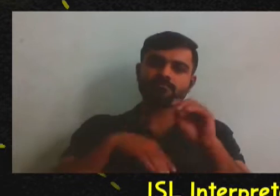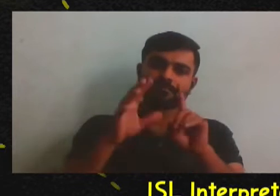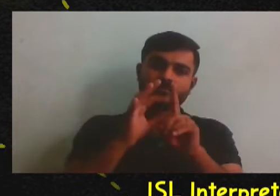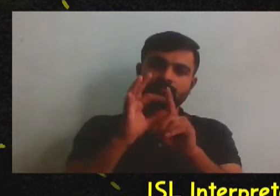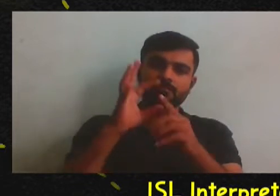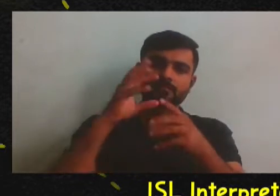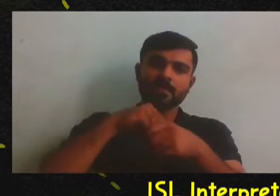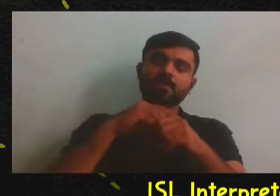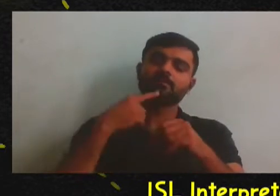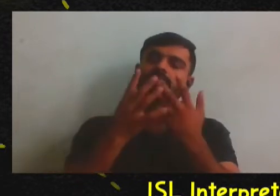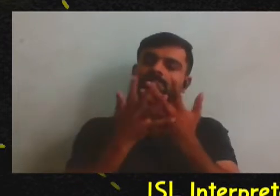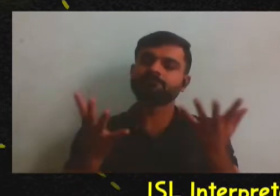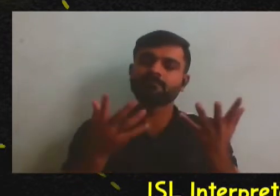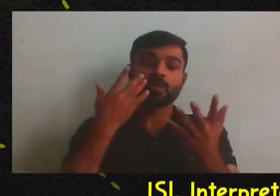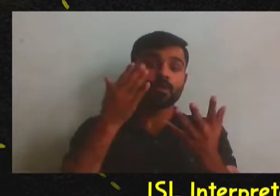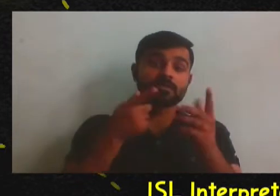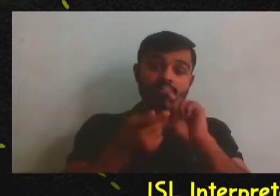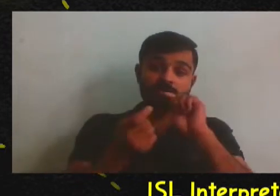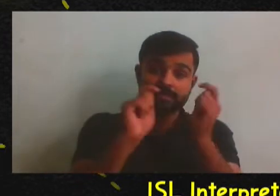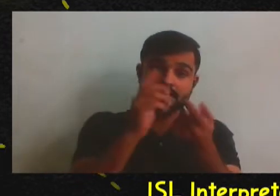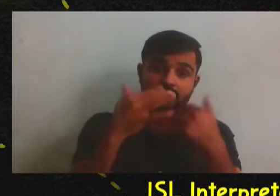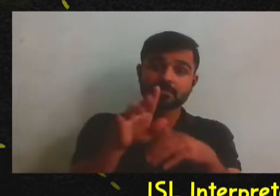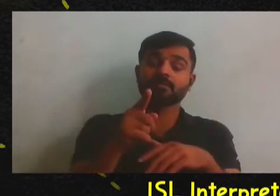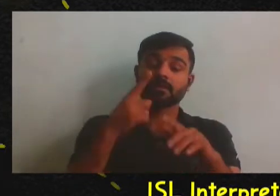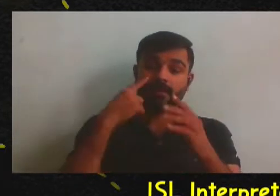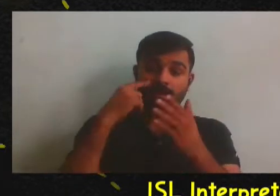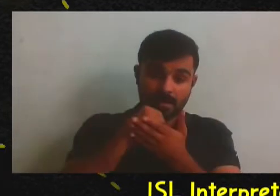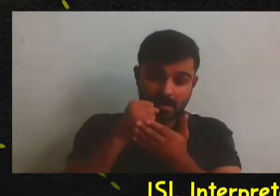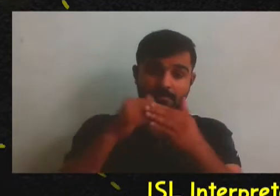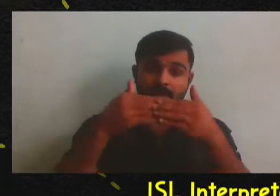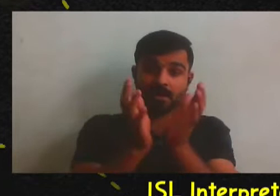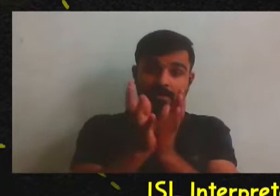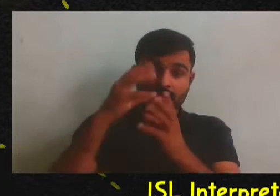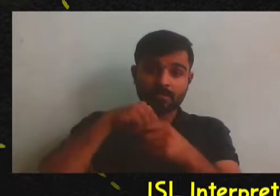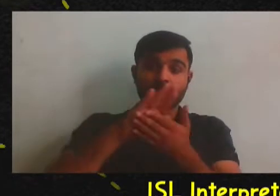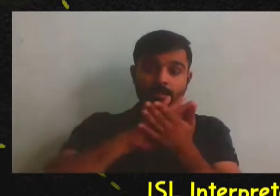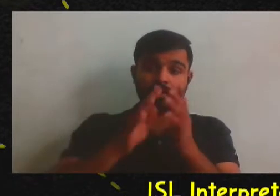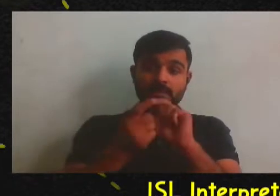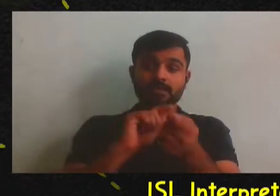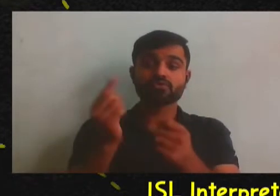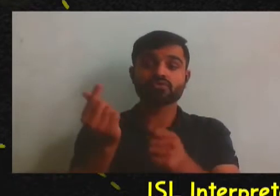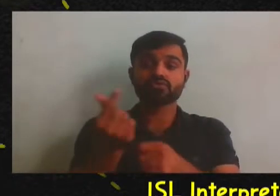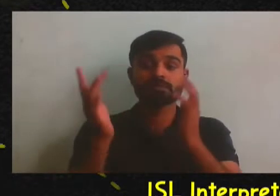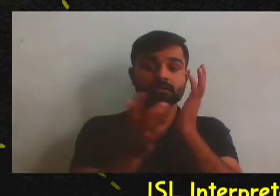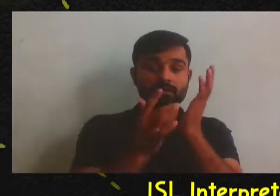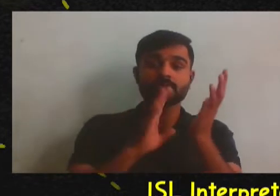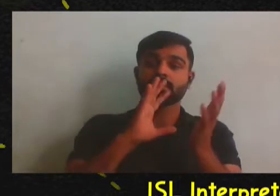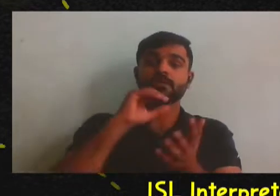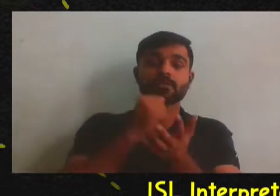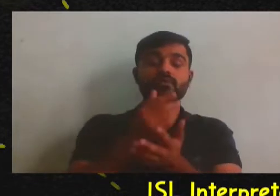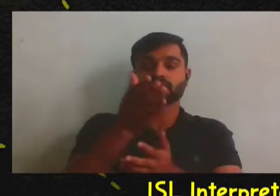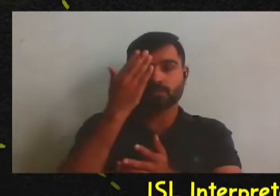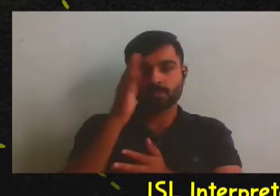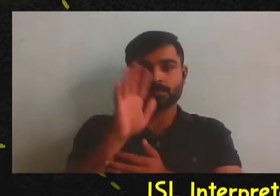thought about these things, is when you take, when you try to do a community-based intervention using tech. And for sure,